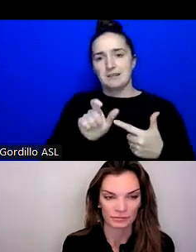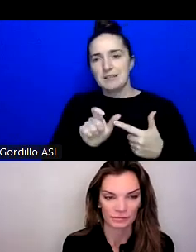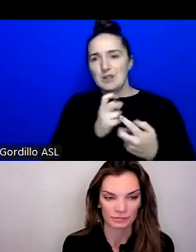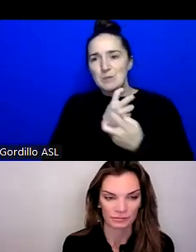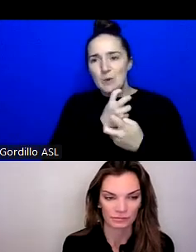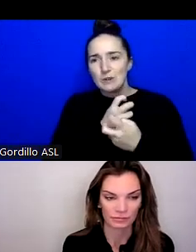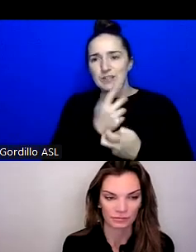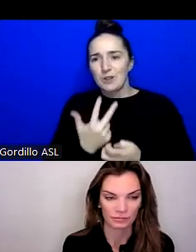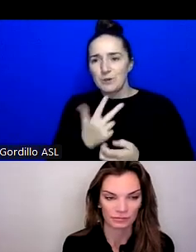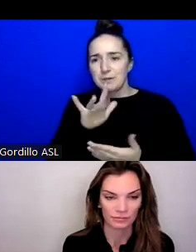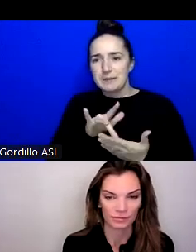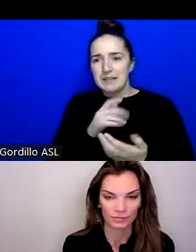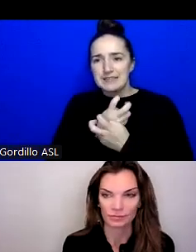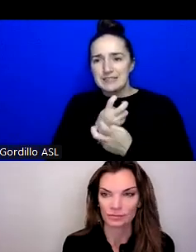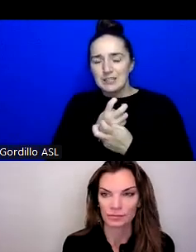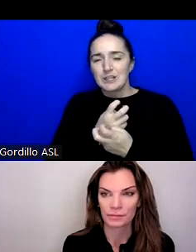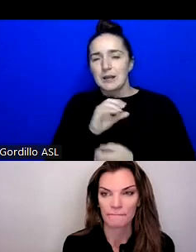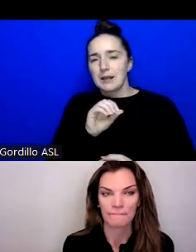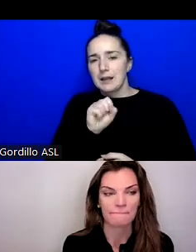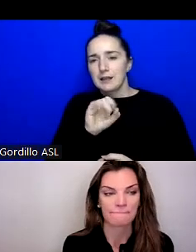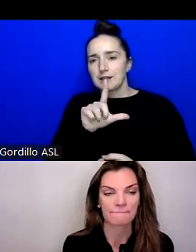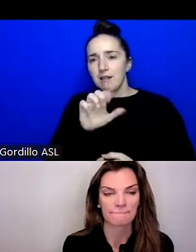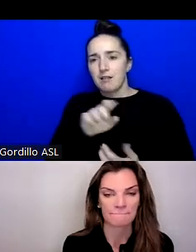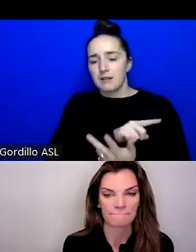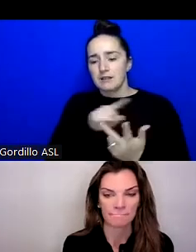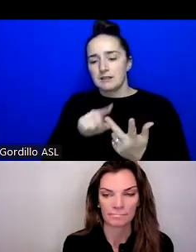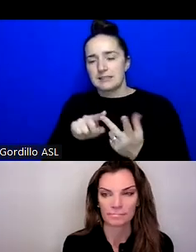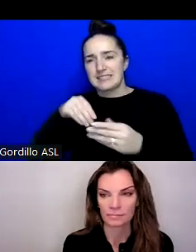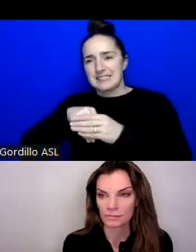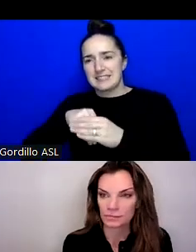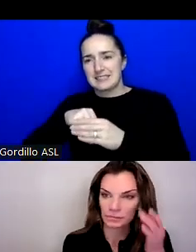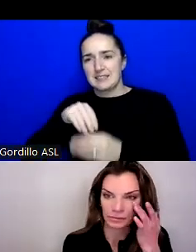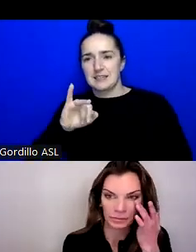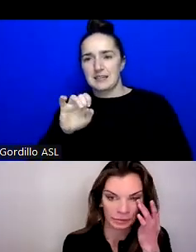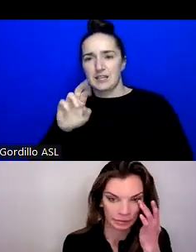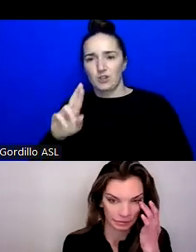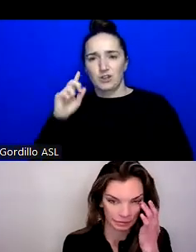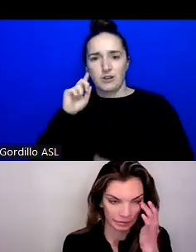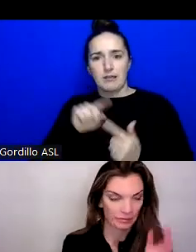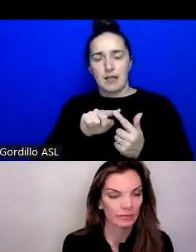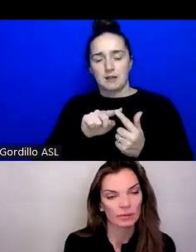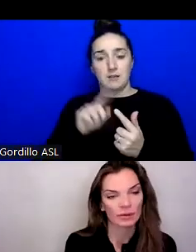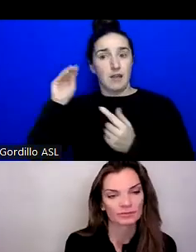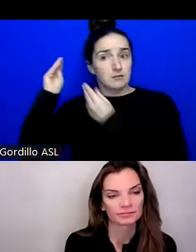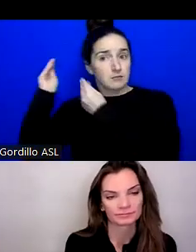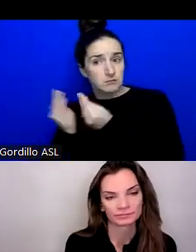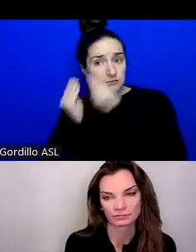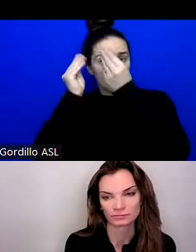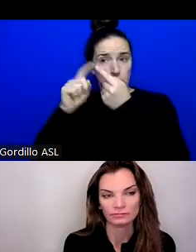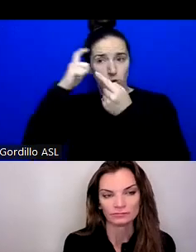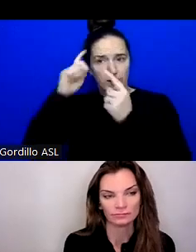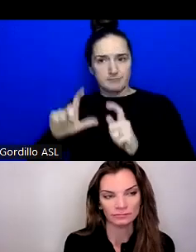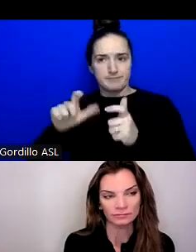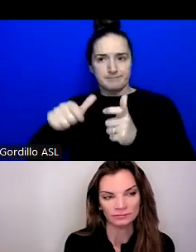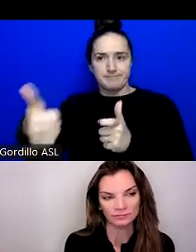3 middle ear bones, our ossicles, up to the point of the inner ear, and then taking that information up to the brain.